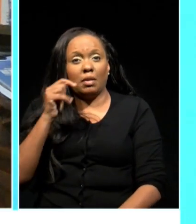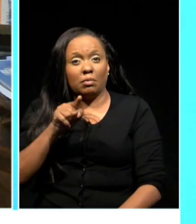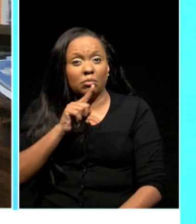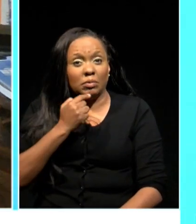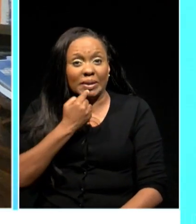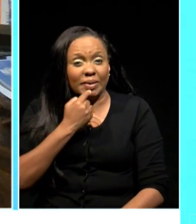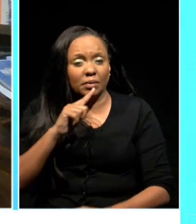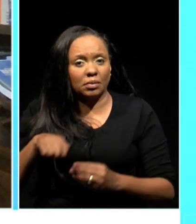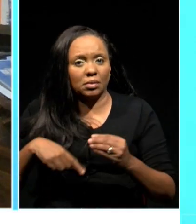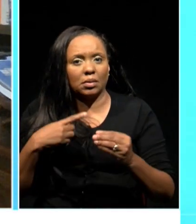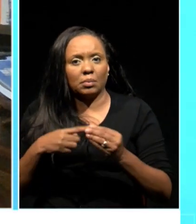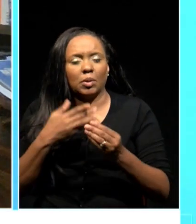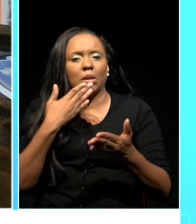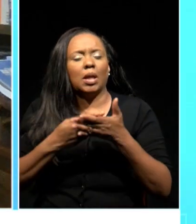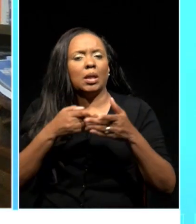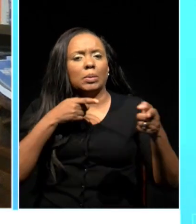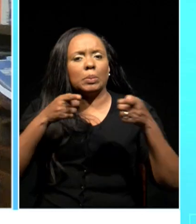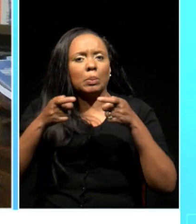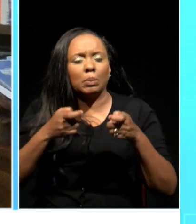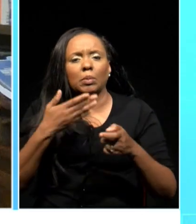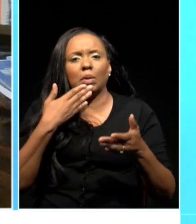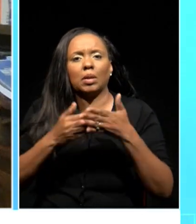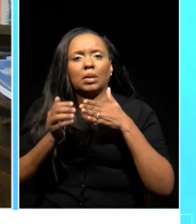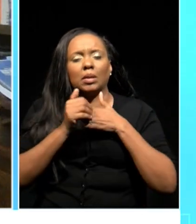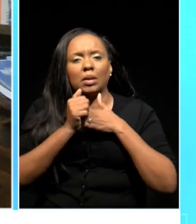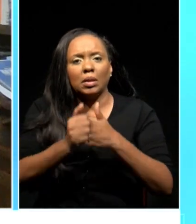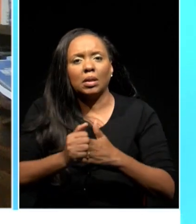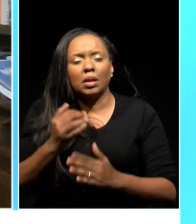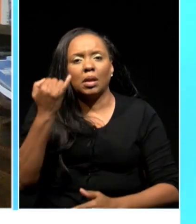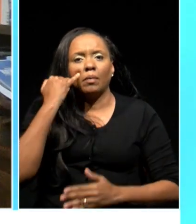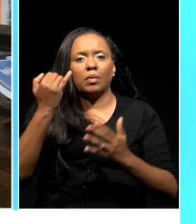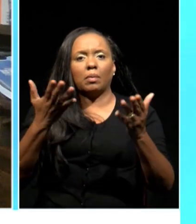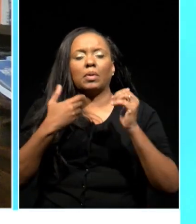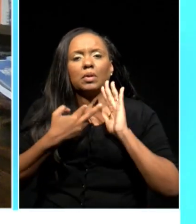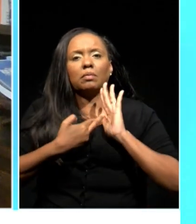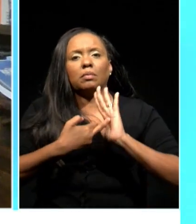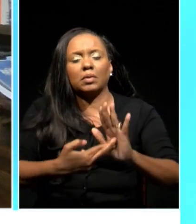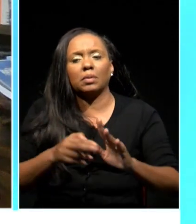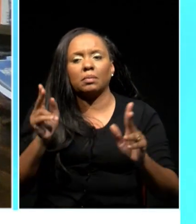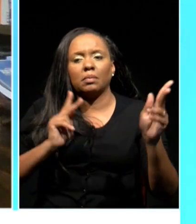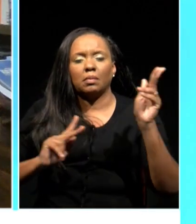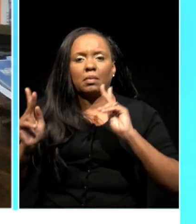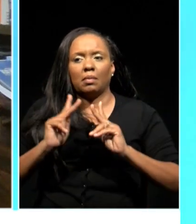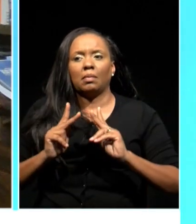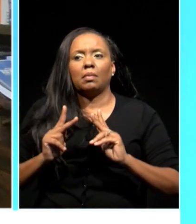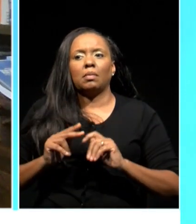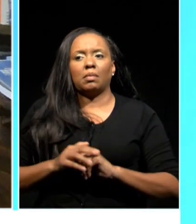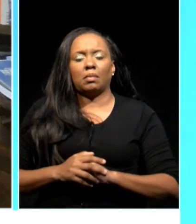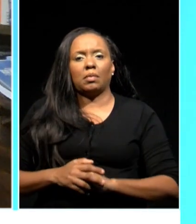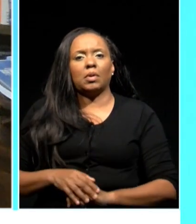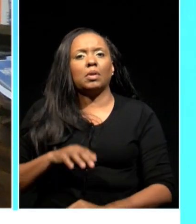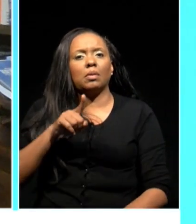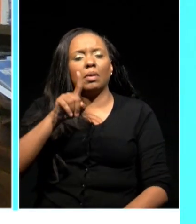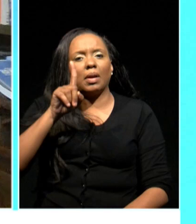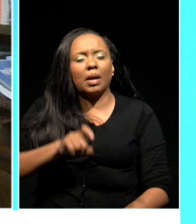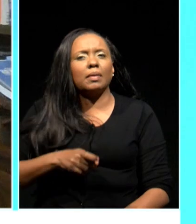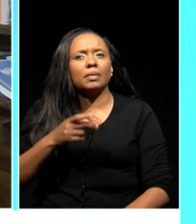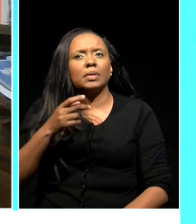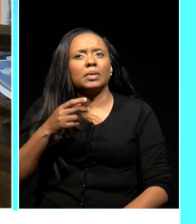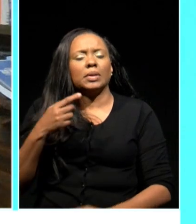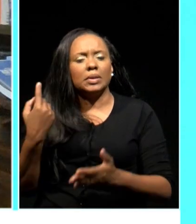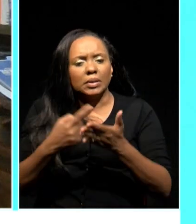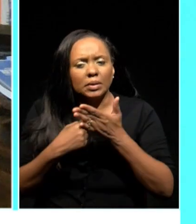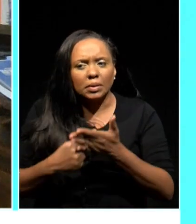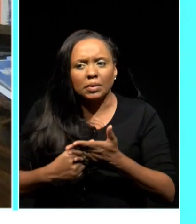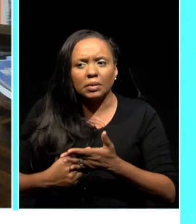good governance, etc., if you are serious about representing the people, you certainly have to come to terms with why it is that there, in a